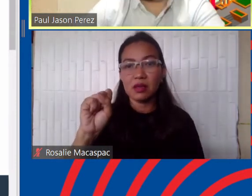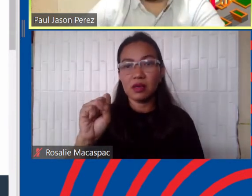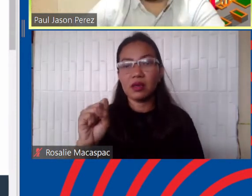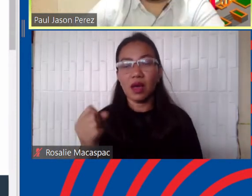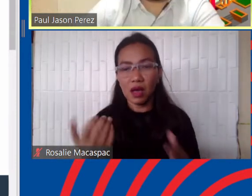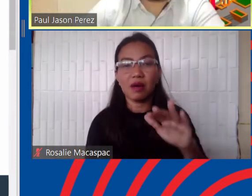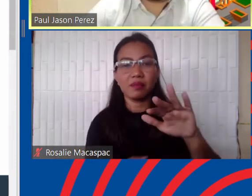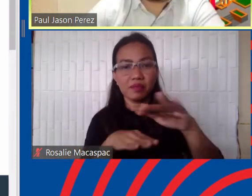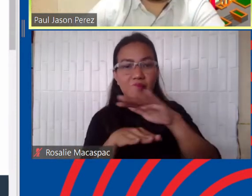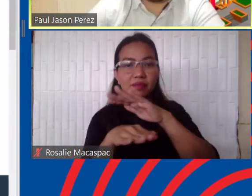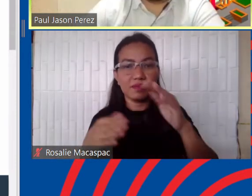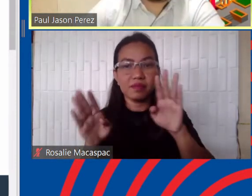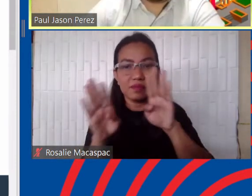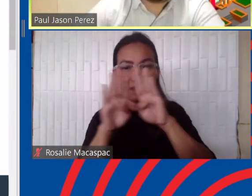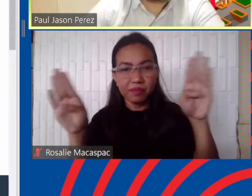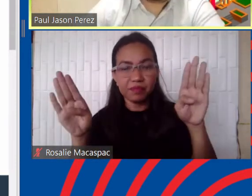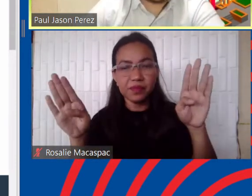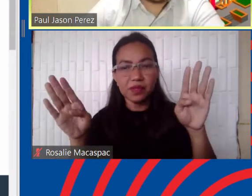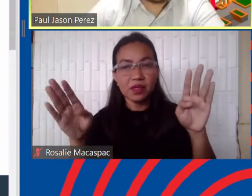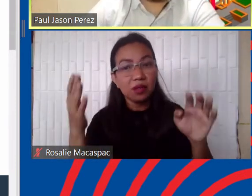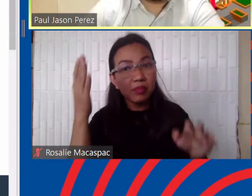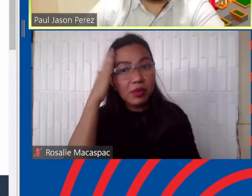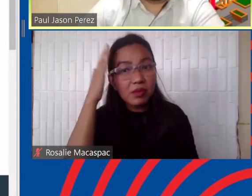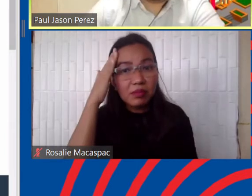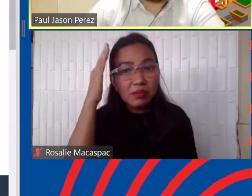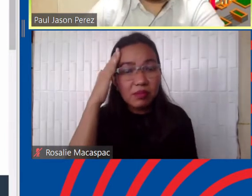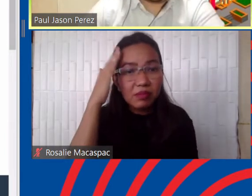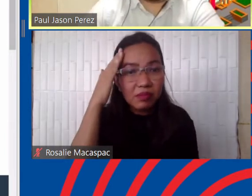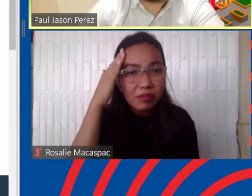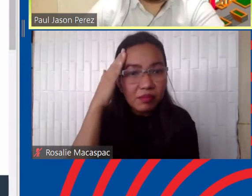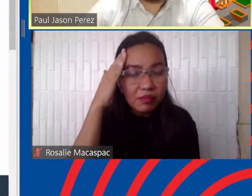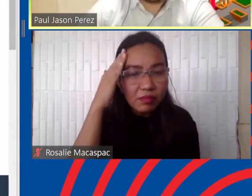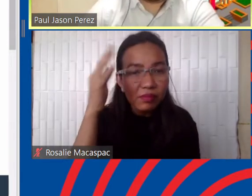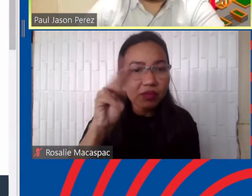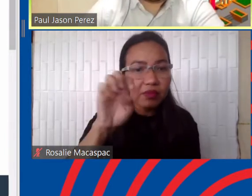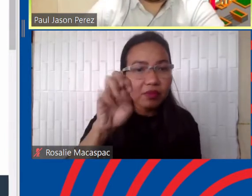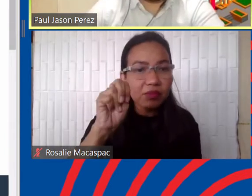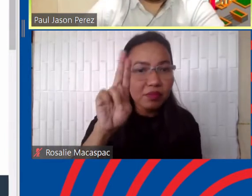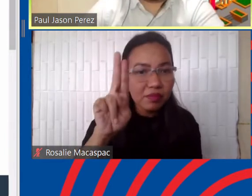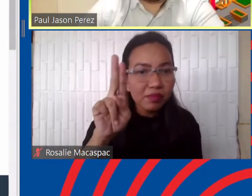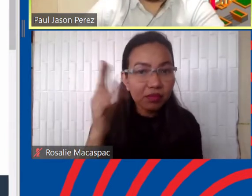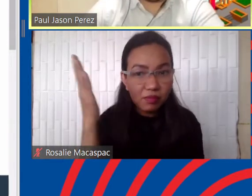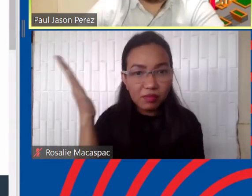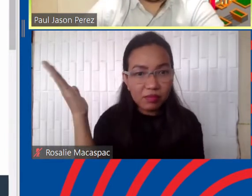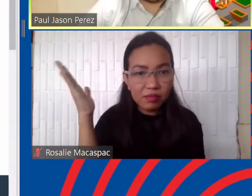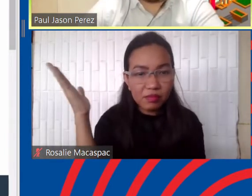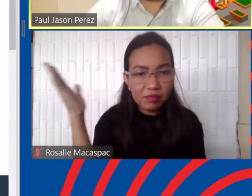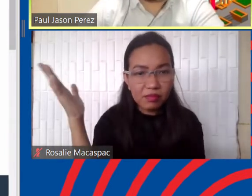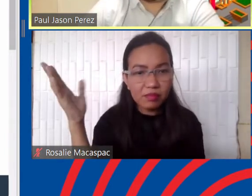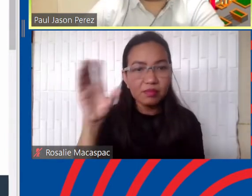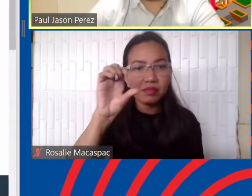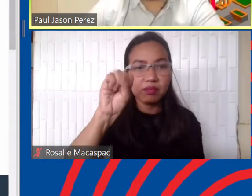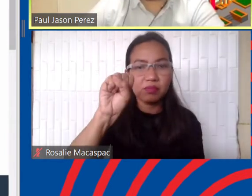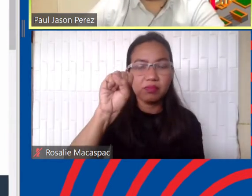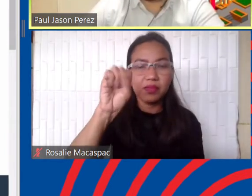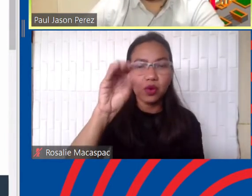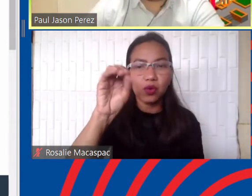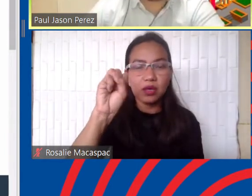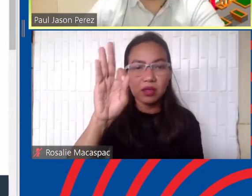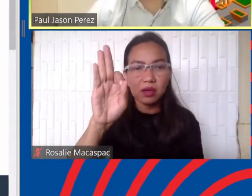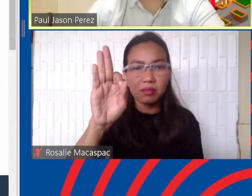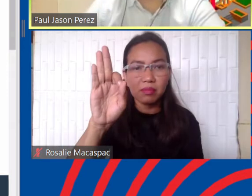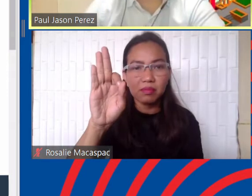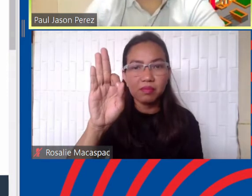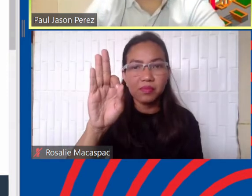OSF. If you're familiar with that, if you look at the menu, you can see that there is OSF preprints. So